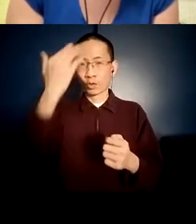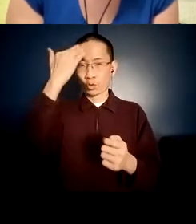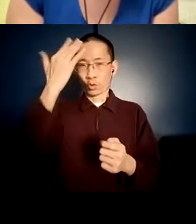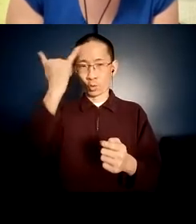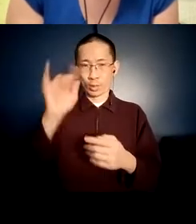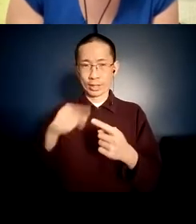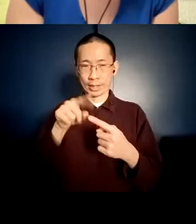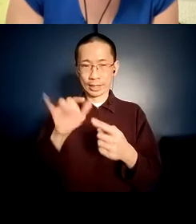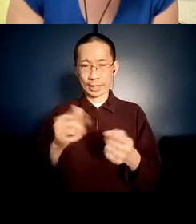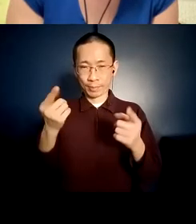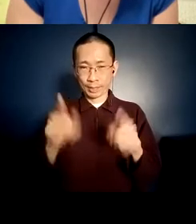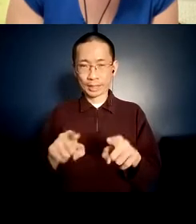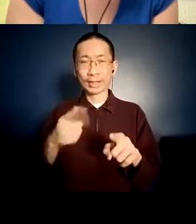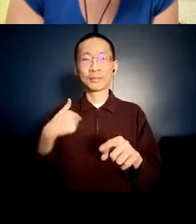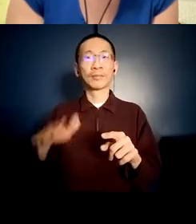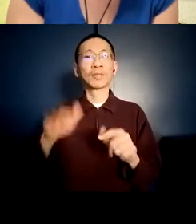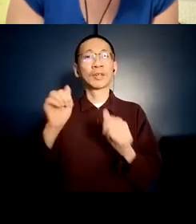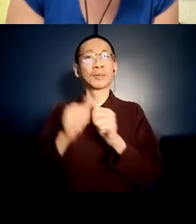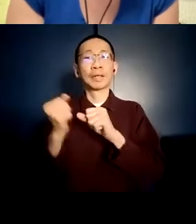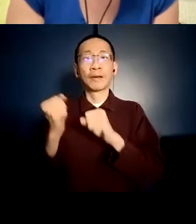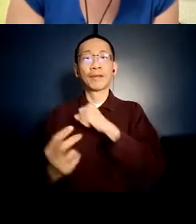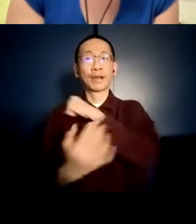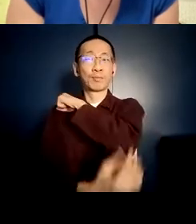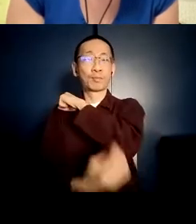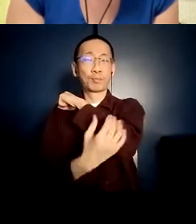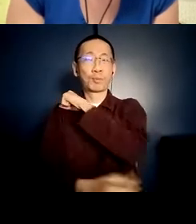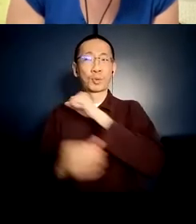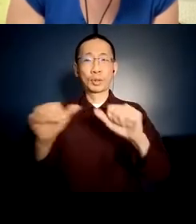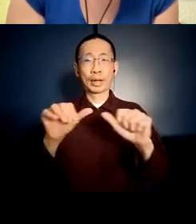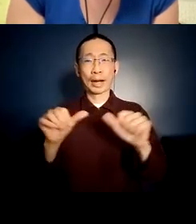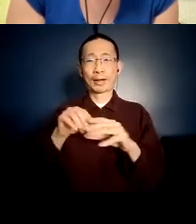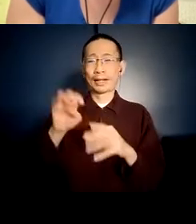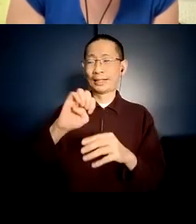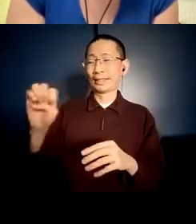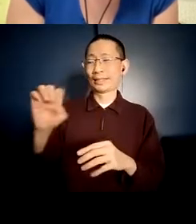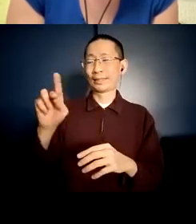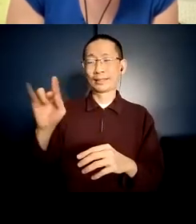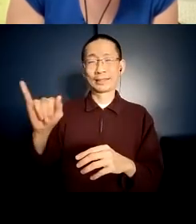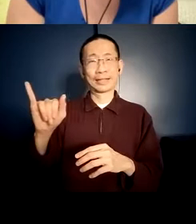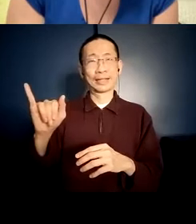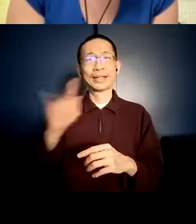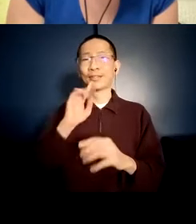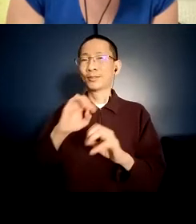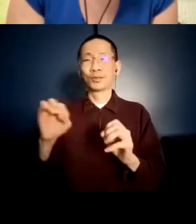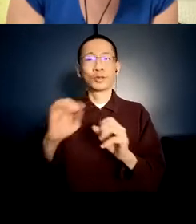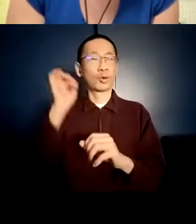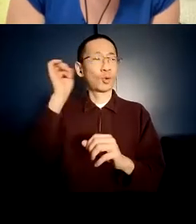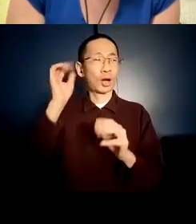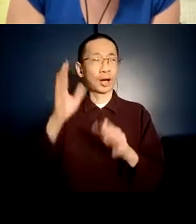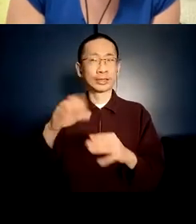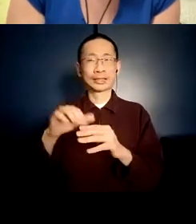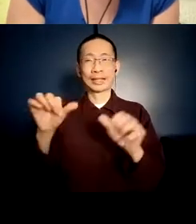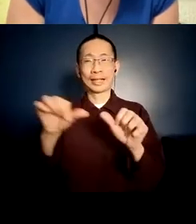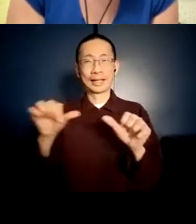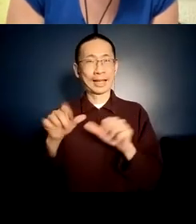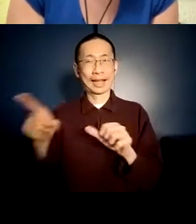began. I grew up in a very poor area in Eastern Kentucky. There were no audiologists in the area at